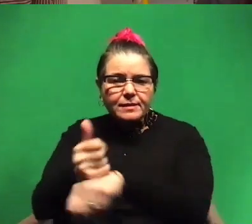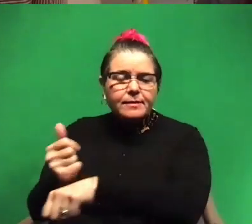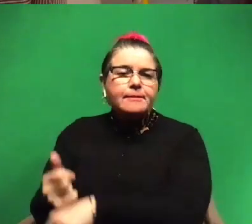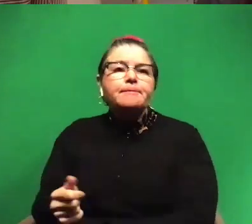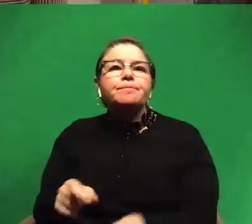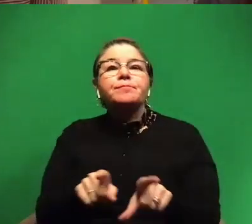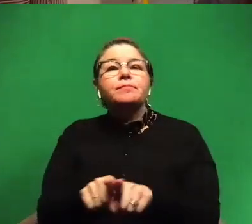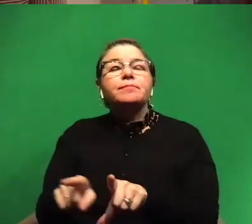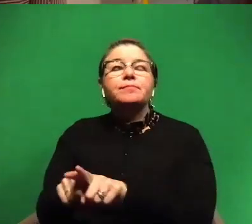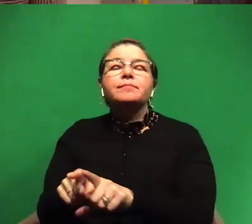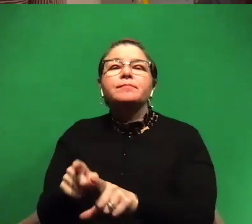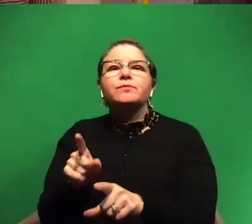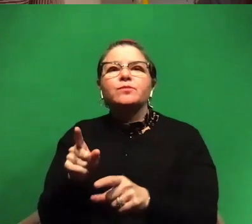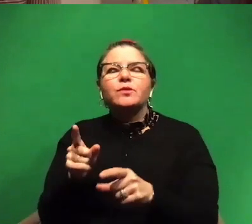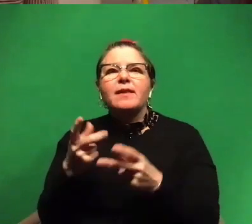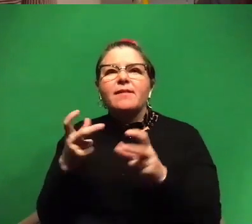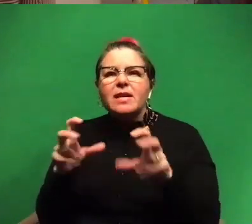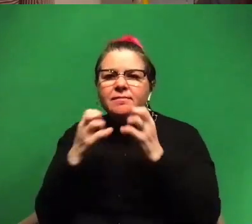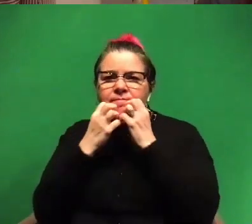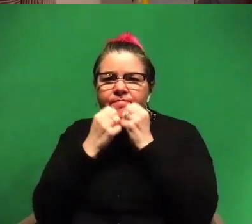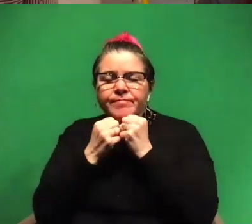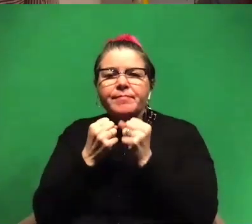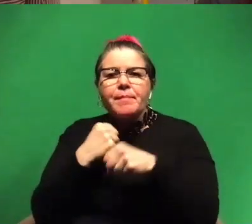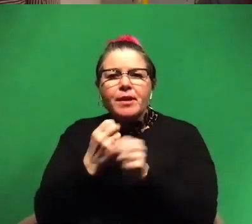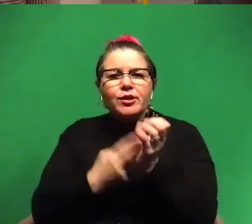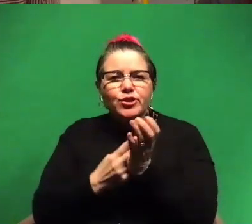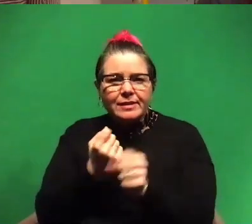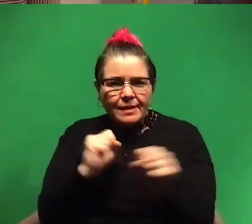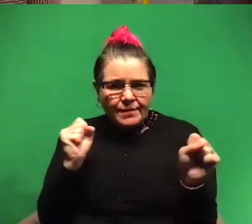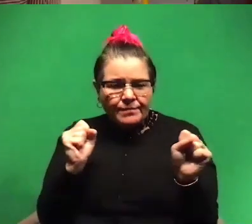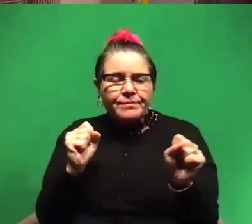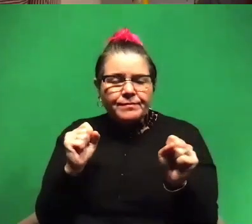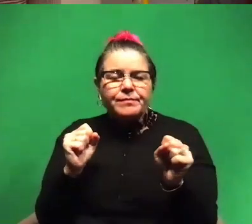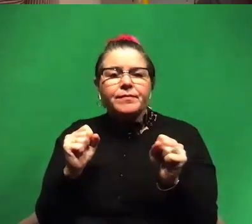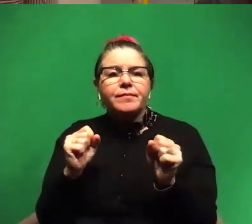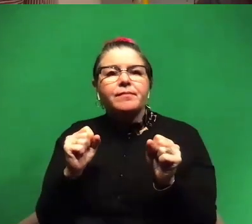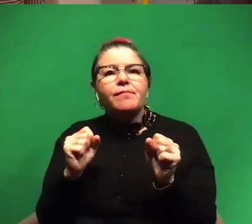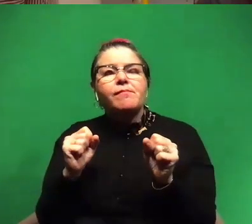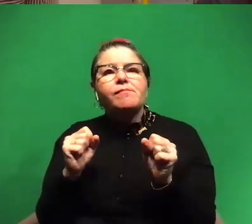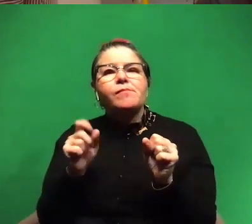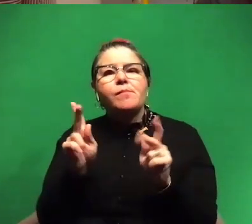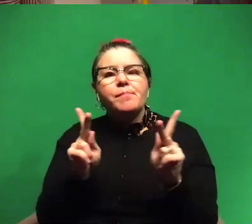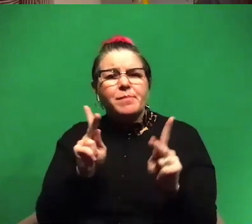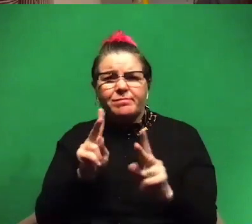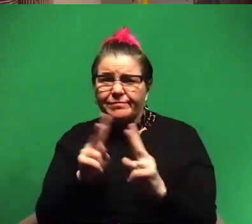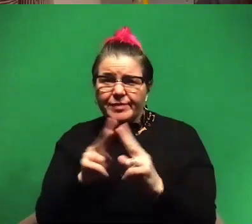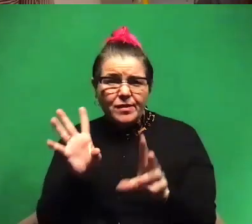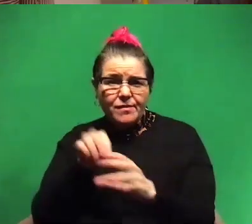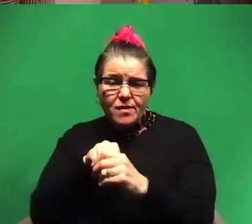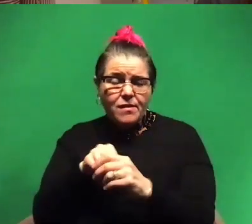also really invested in making sure that they're safe. And so people are really involved